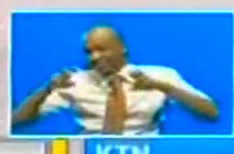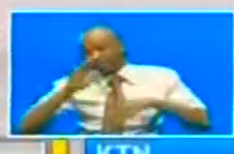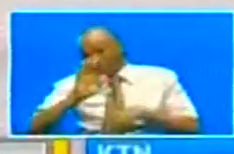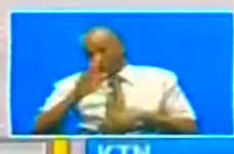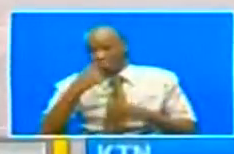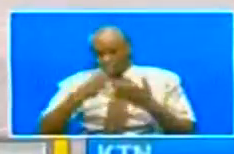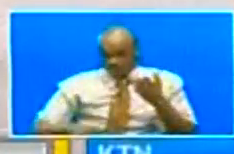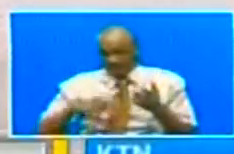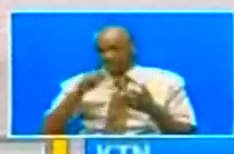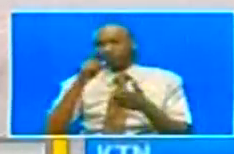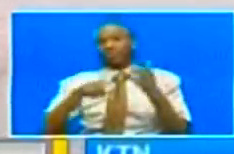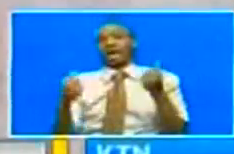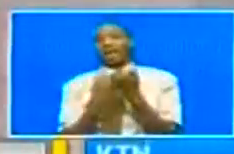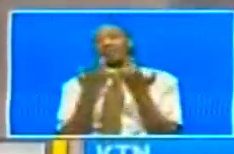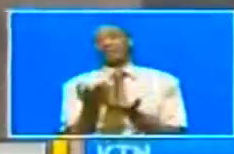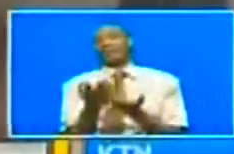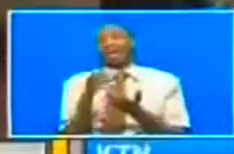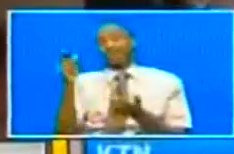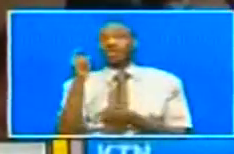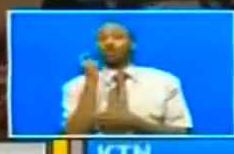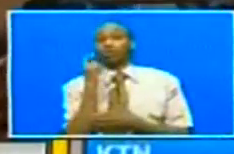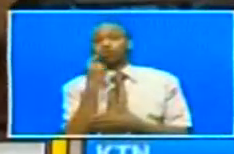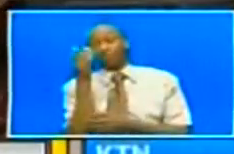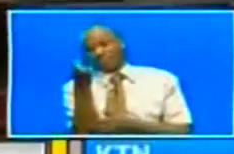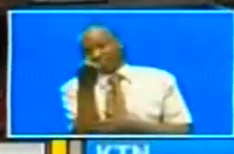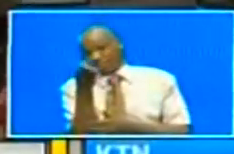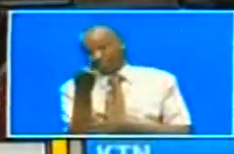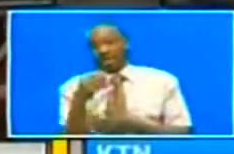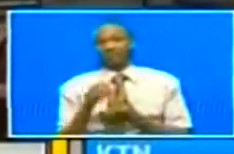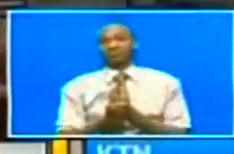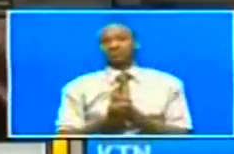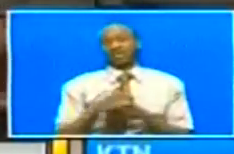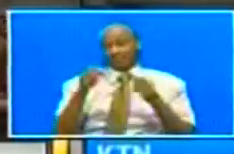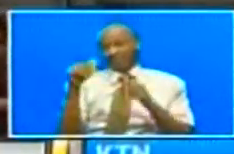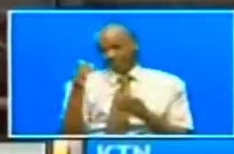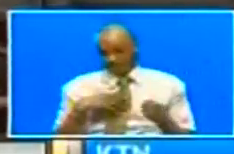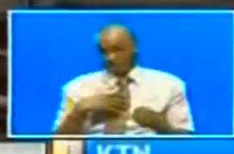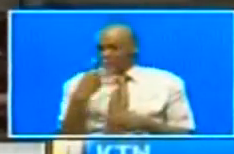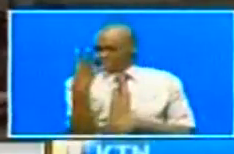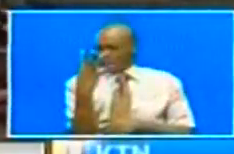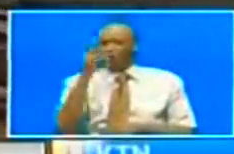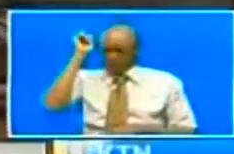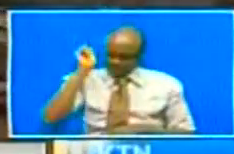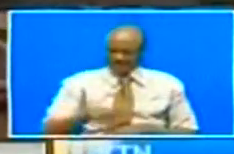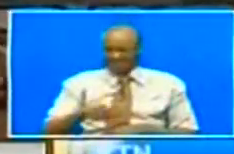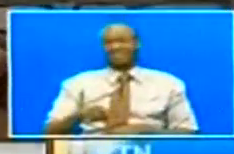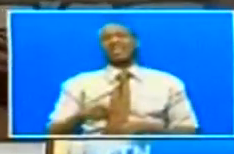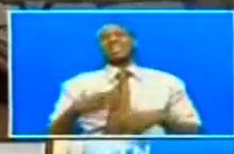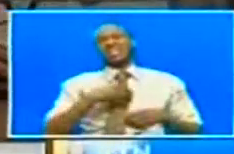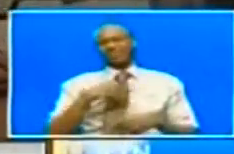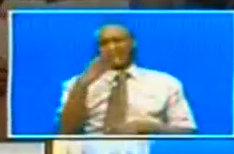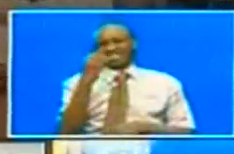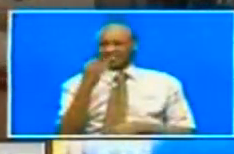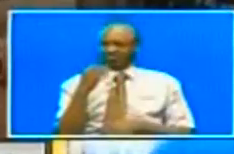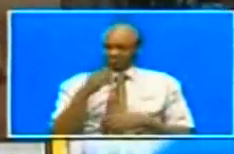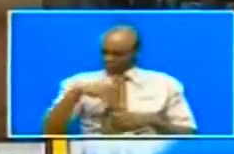into a controversially awarded duty-free shops tender. The four were sent on a compulsory 30-day leave in